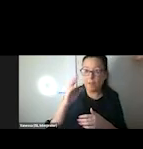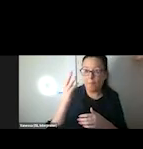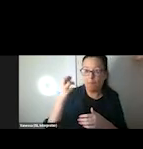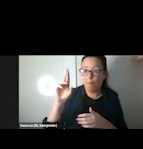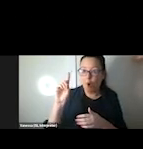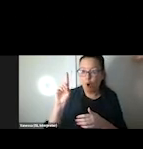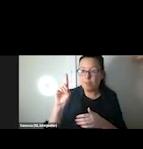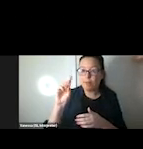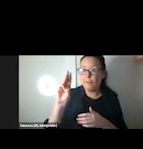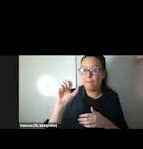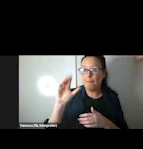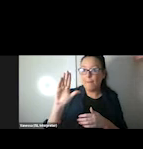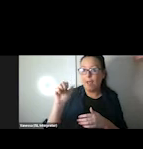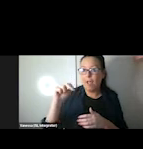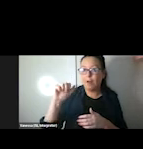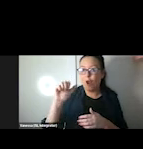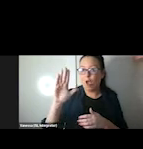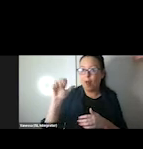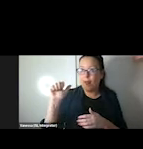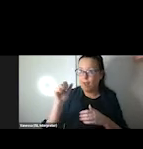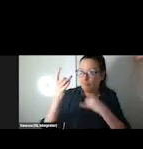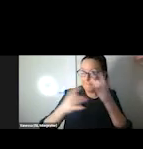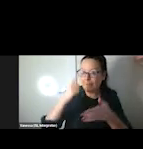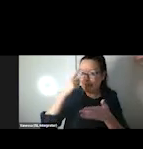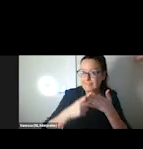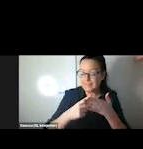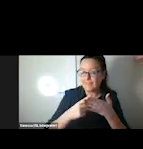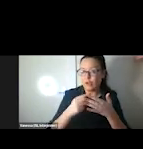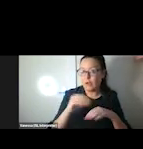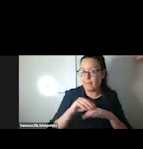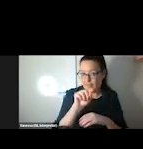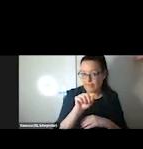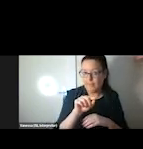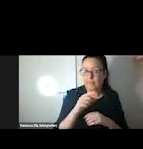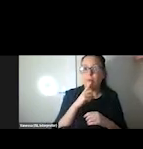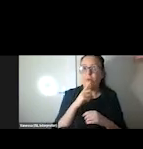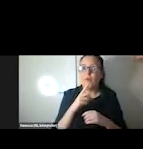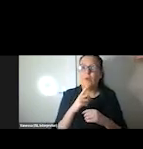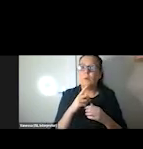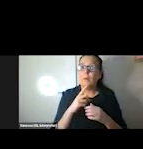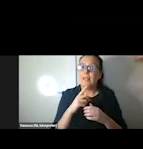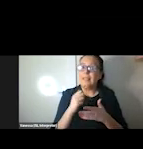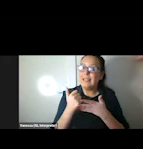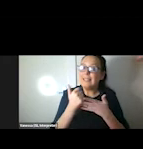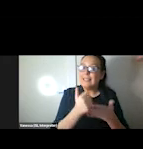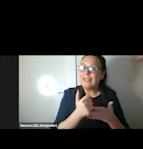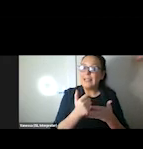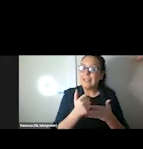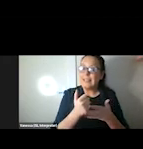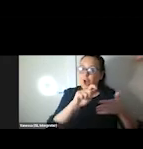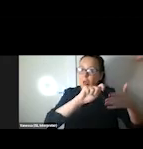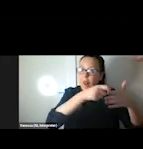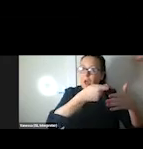the TGD. Services and equipment, facilities for assistance dogs are covered, lockers, storage,